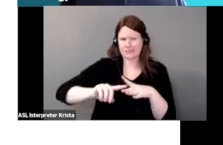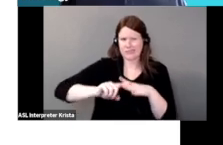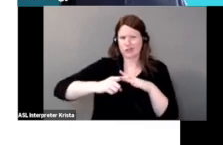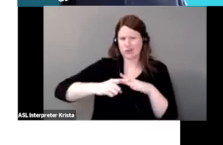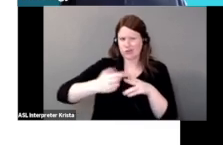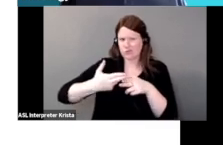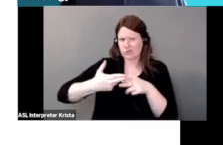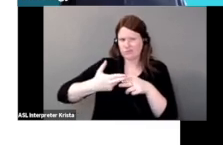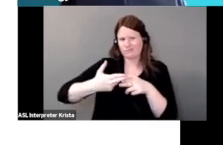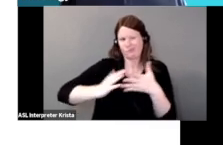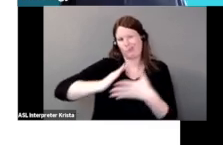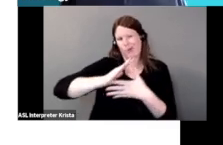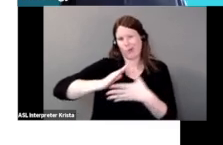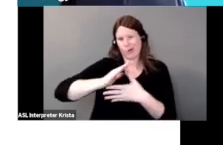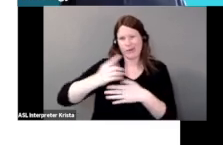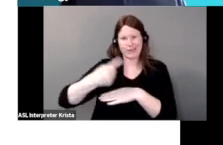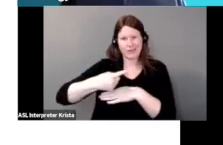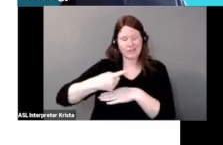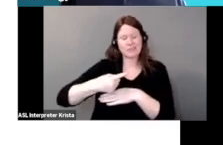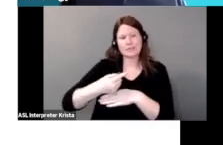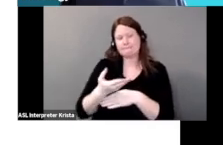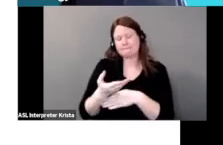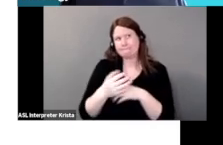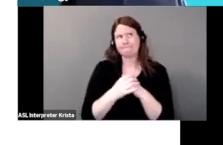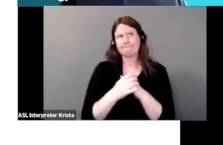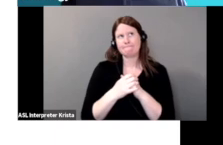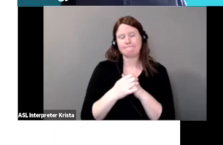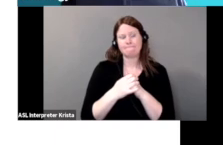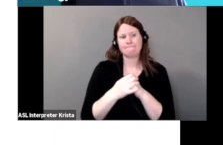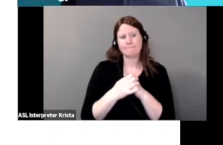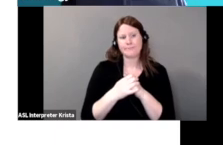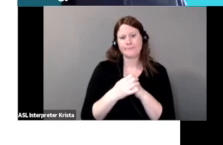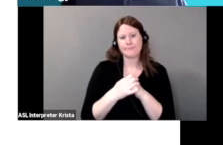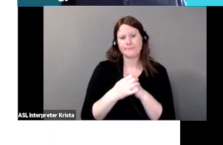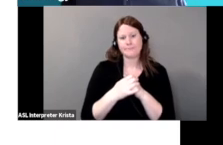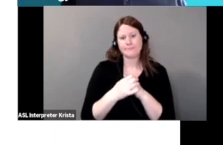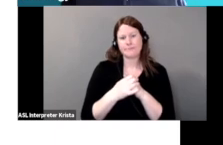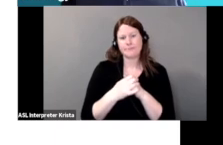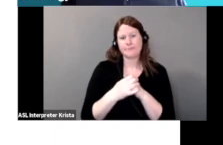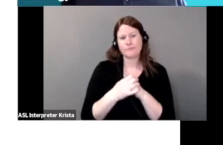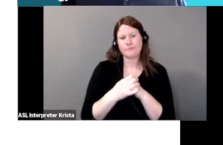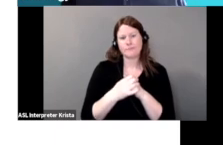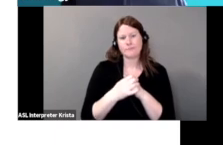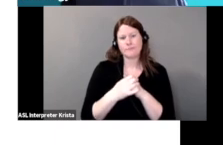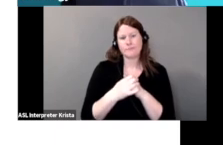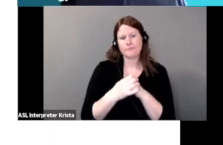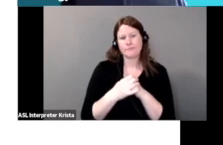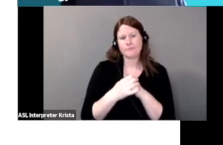no reason that you couldn't file a PCT